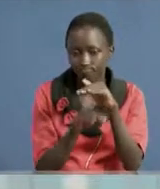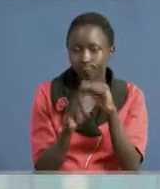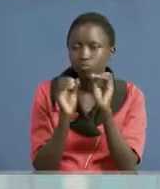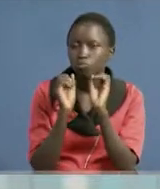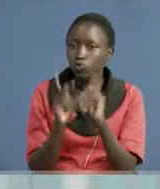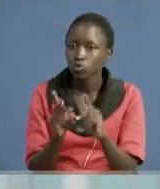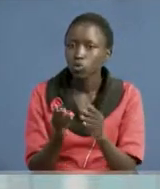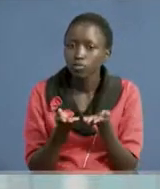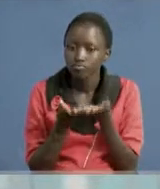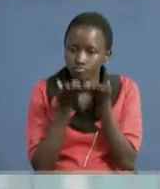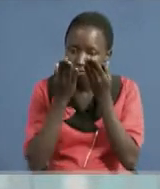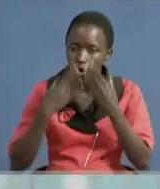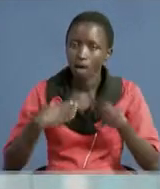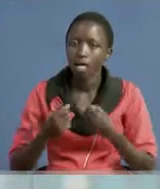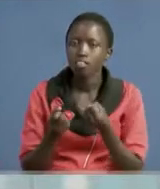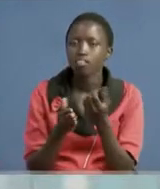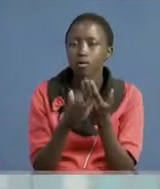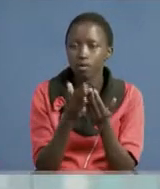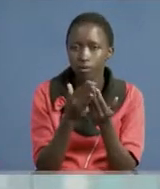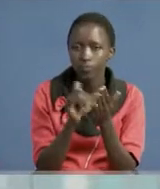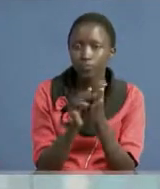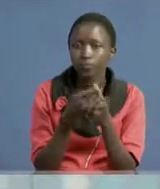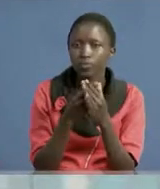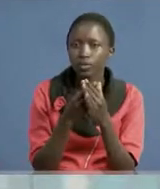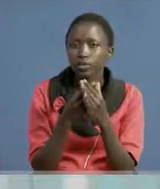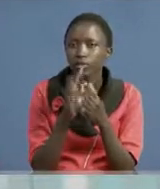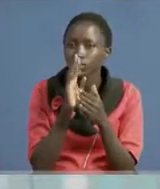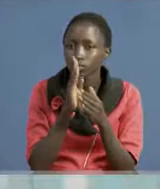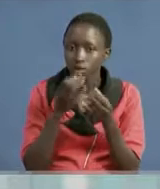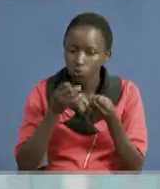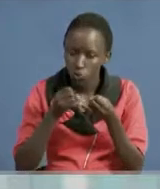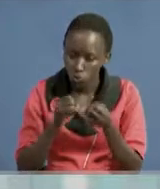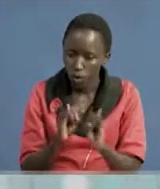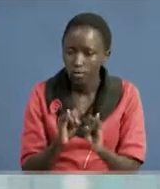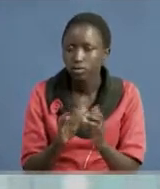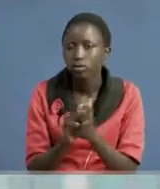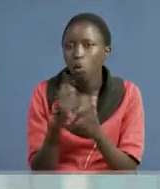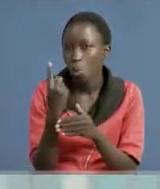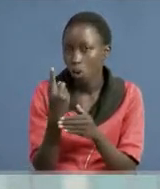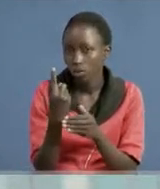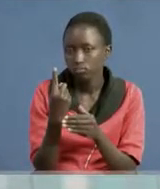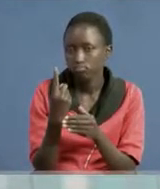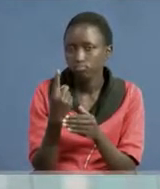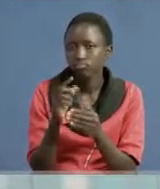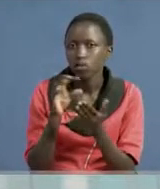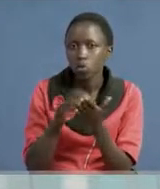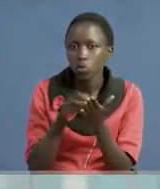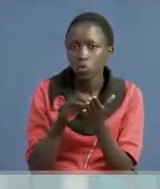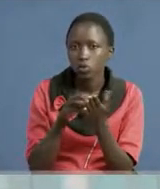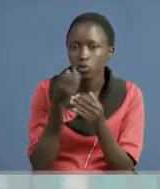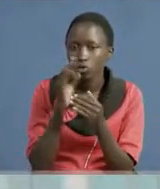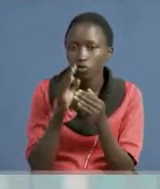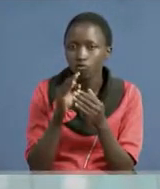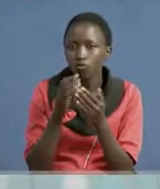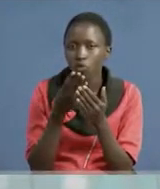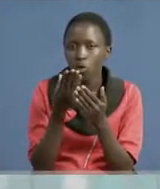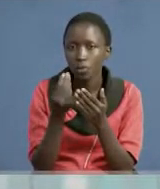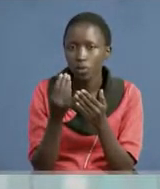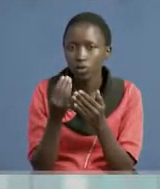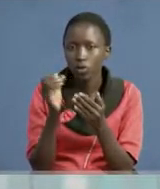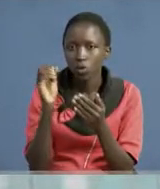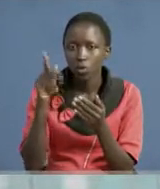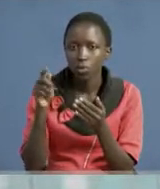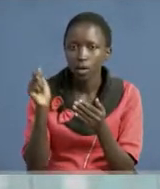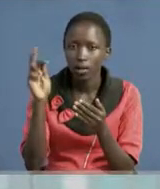of improvement of healthcare. Mitigations have been tried, one of them being conditional cash transfer dubbed